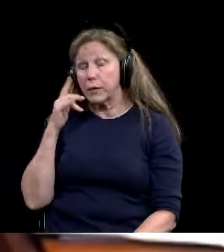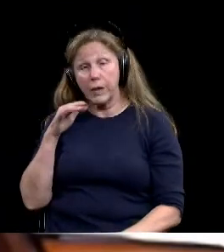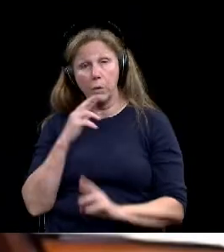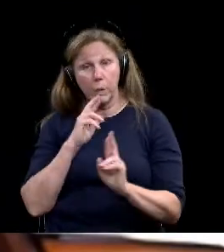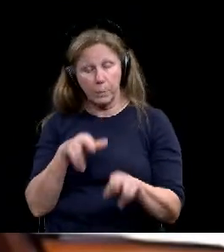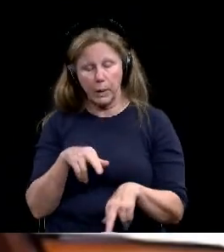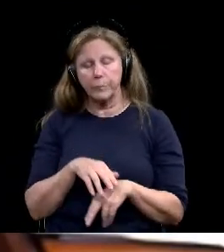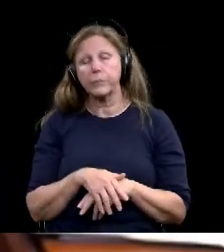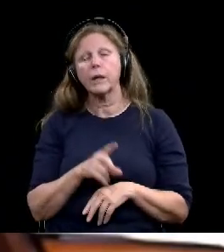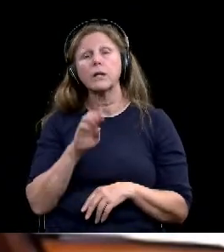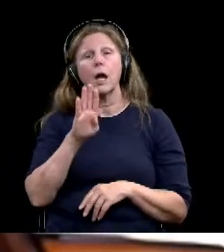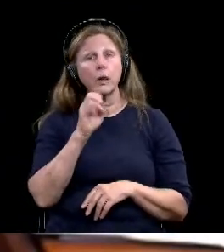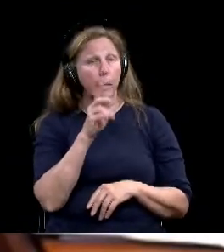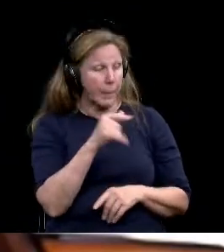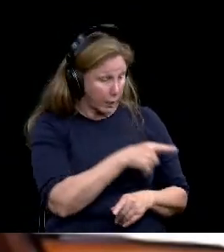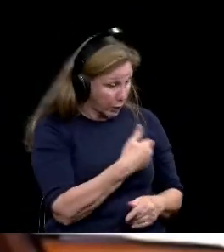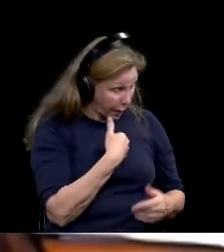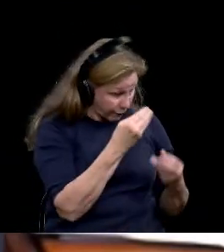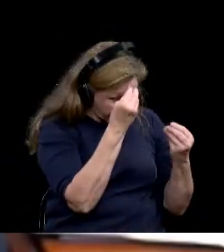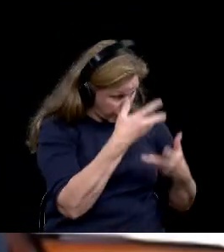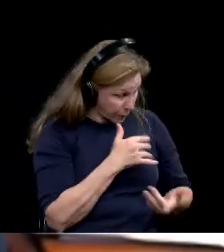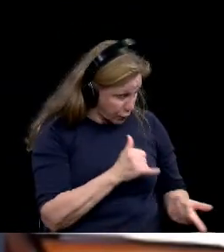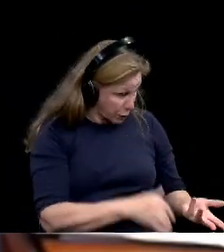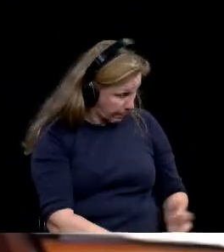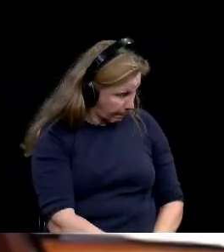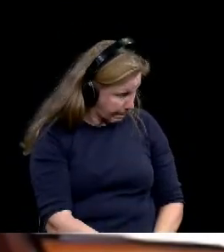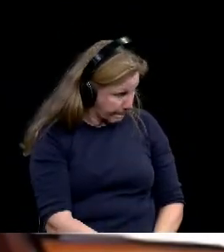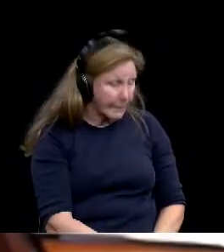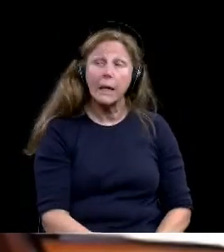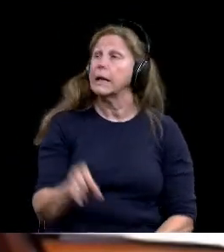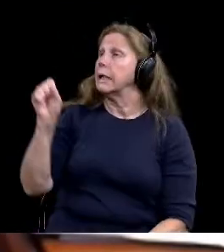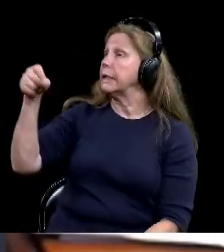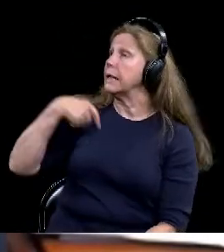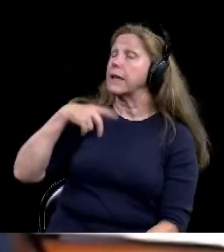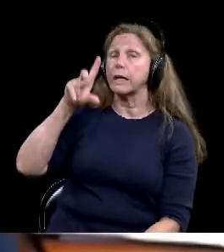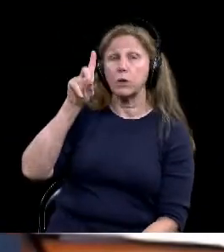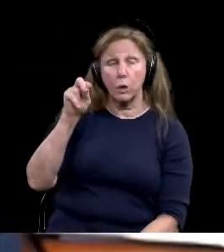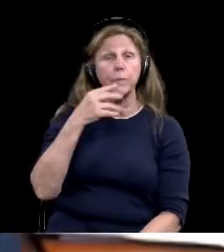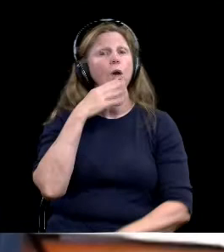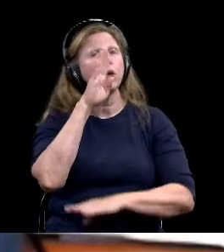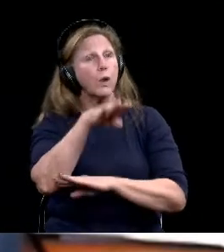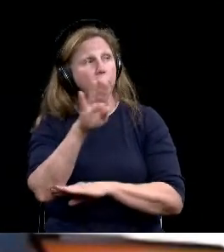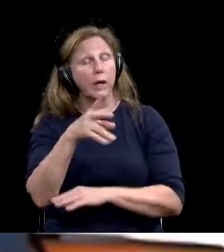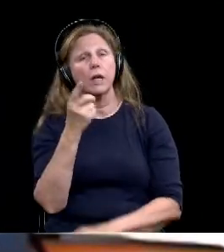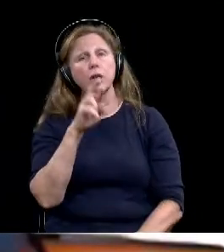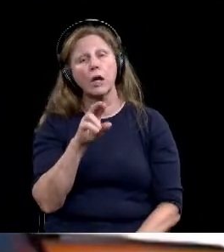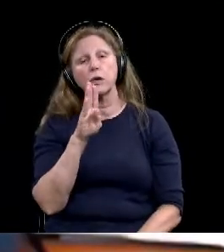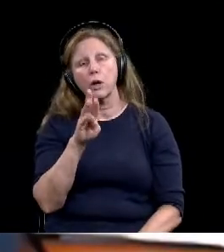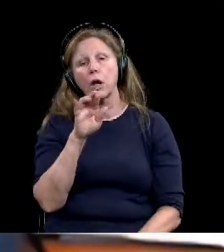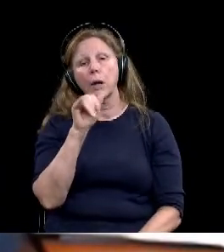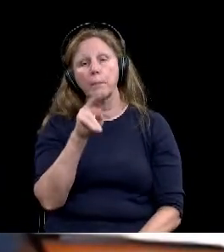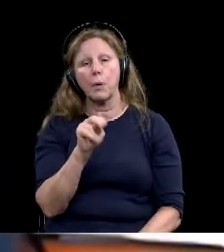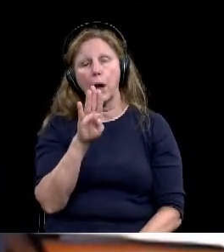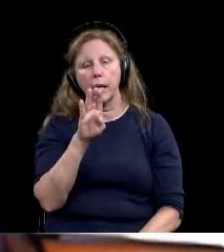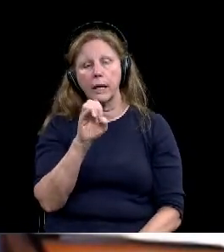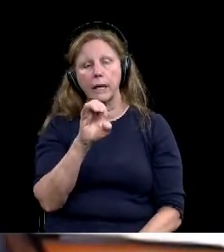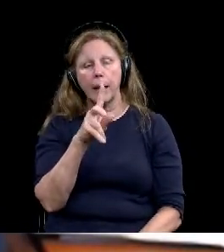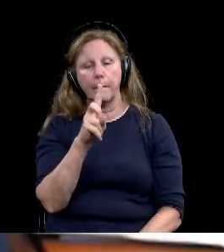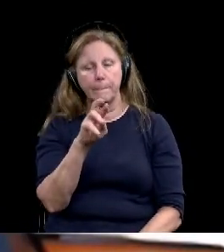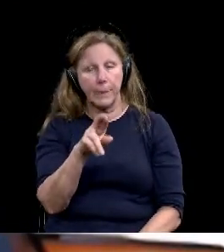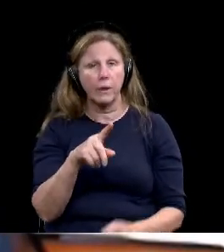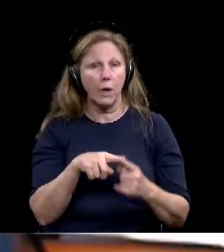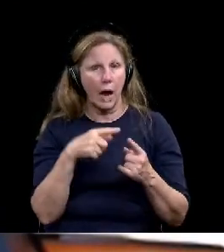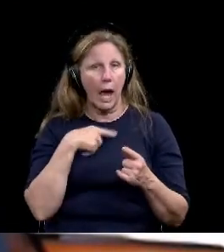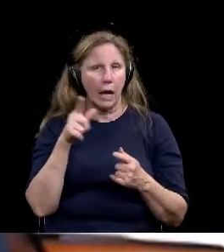Becker. I'm the Chief Medical Officer and Chief Operating Officer at Ascension Providence. And thank you, Mayor Meek, and this team that's assembled